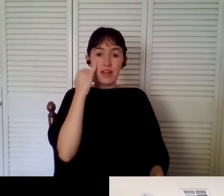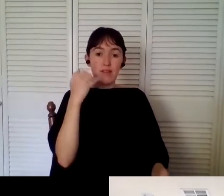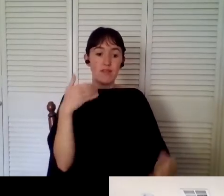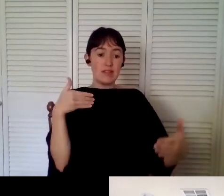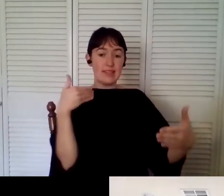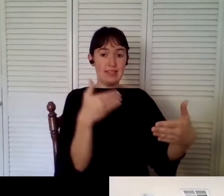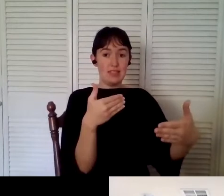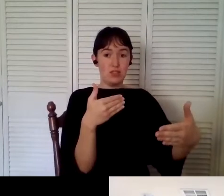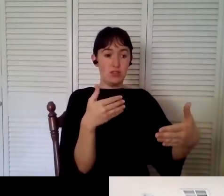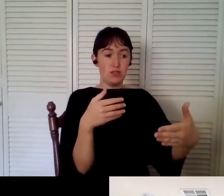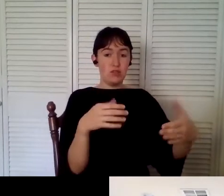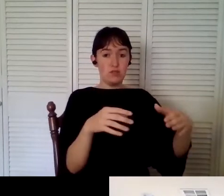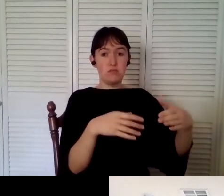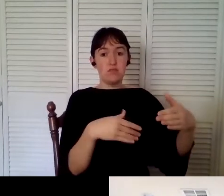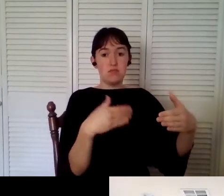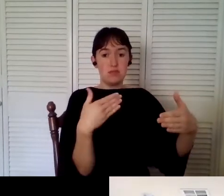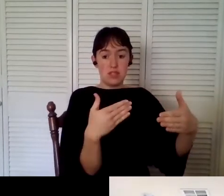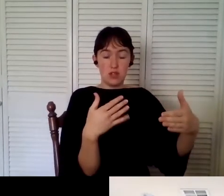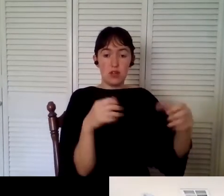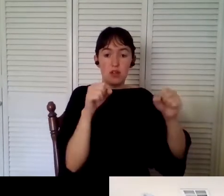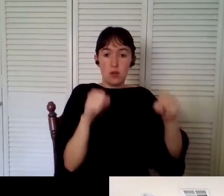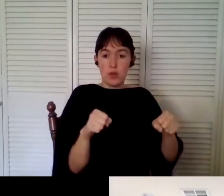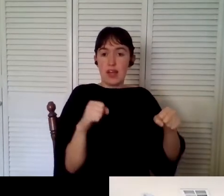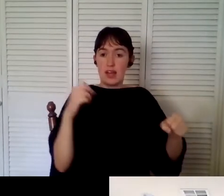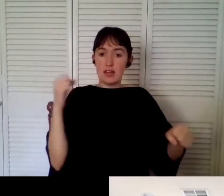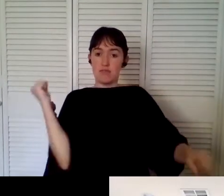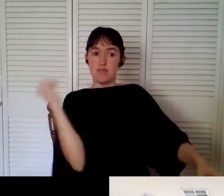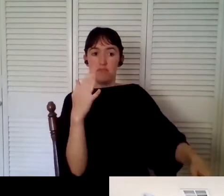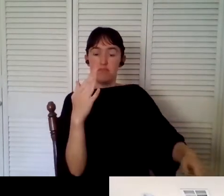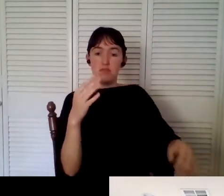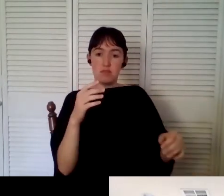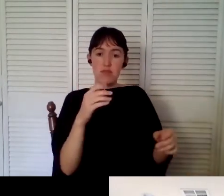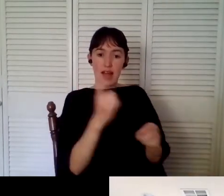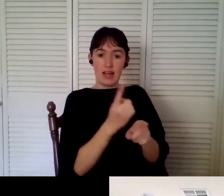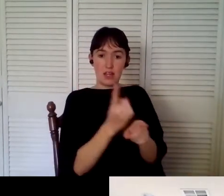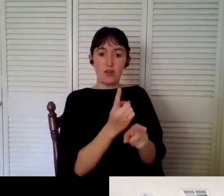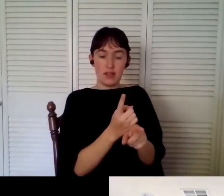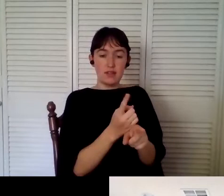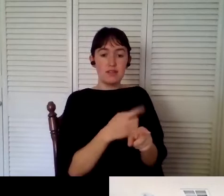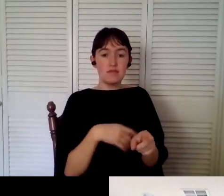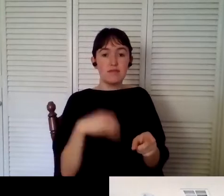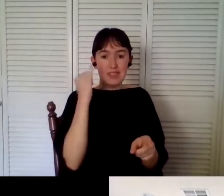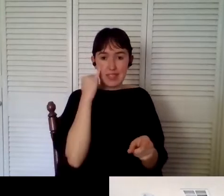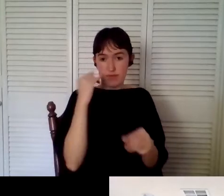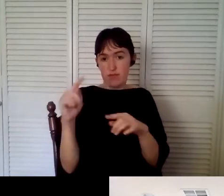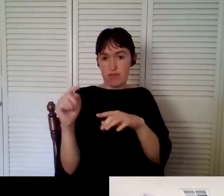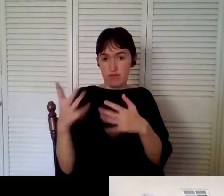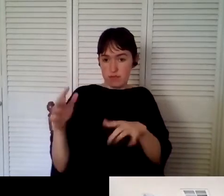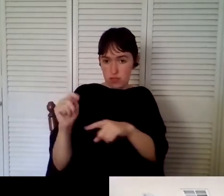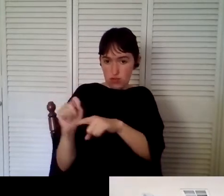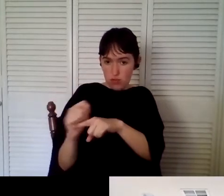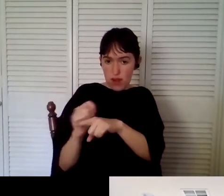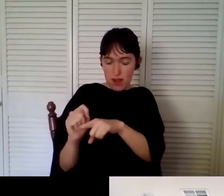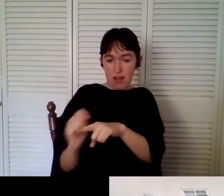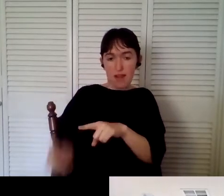as accurate as an archer. At short distances. At around 15 meters, it's possible for